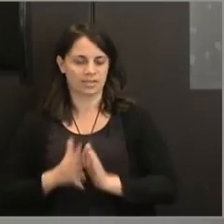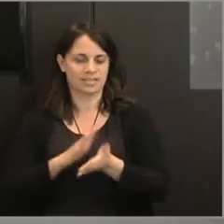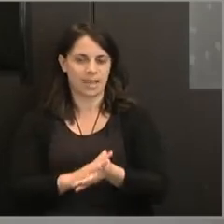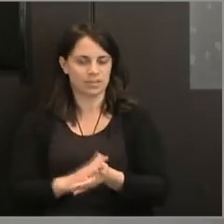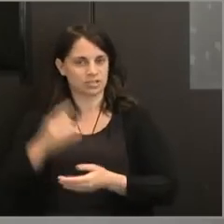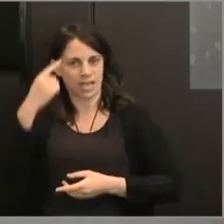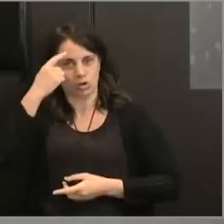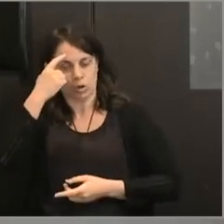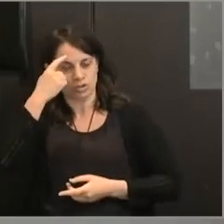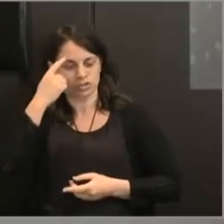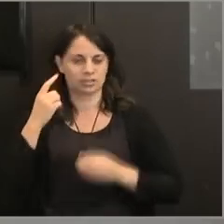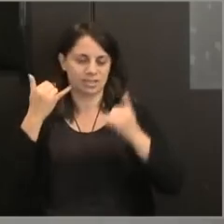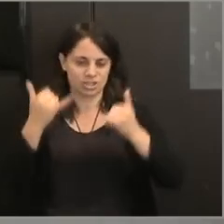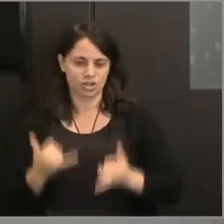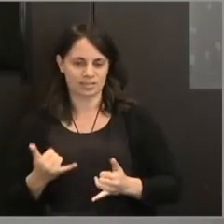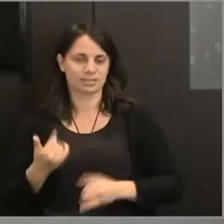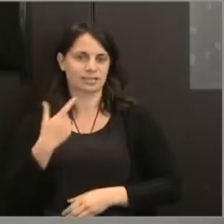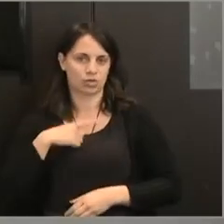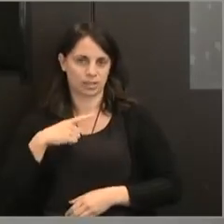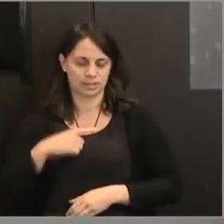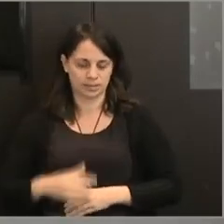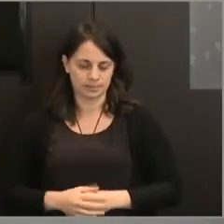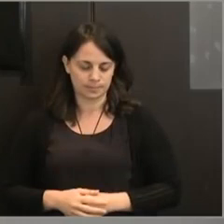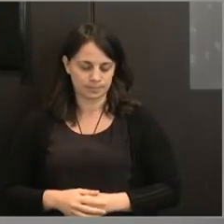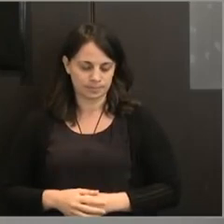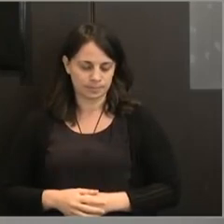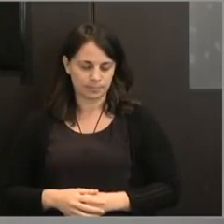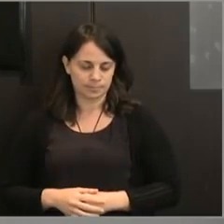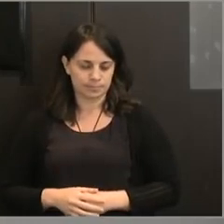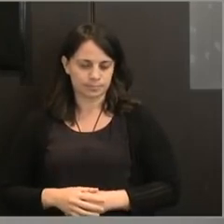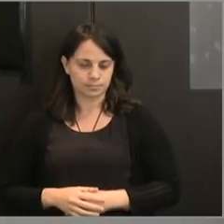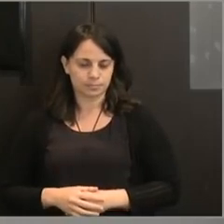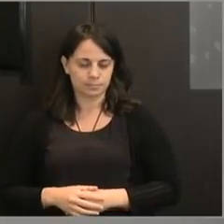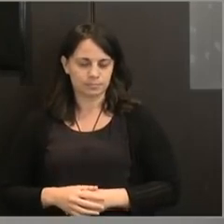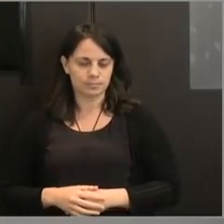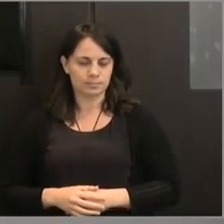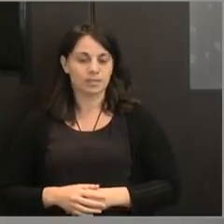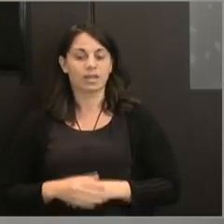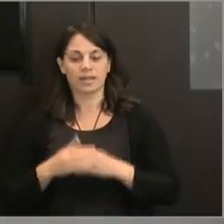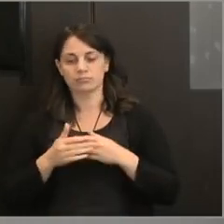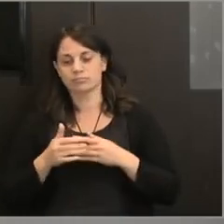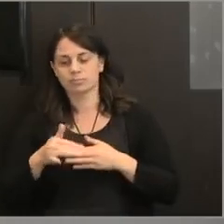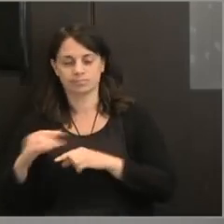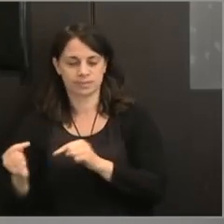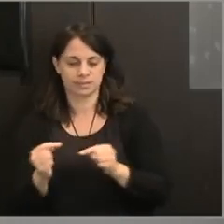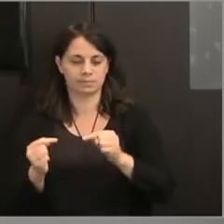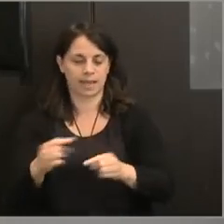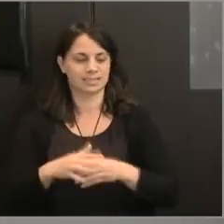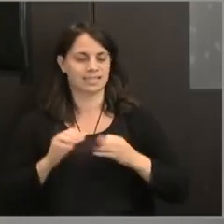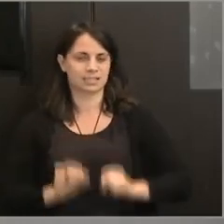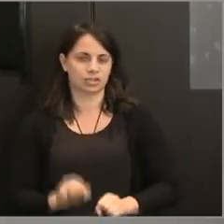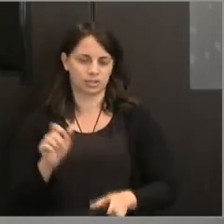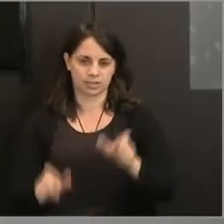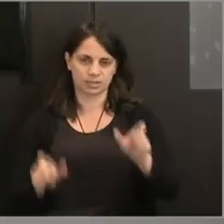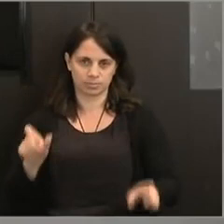accord with justice and reason. The prevailing view at the debates was that Indigenous peoples